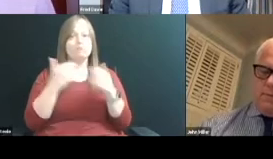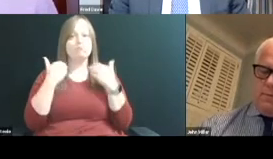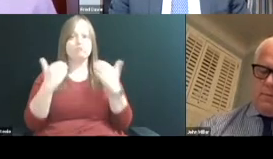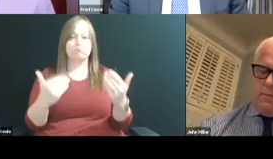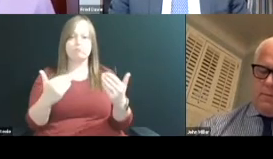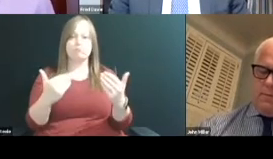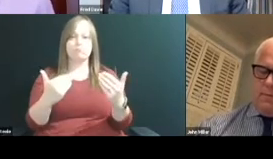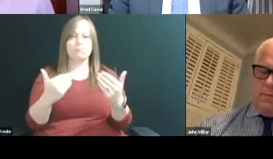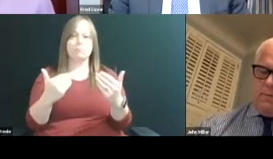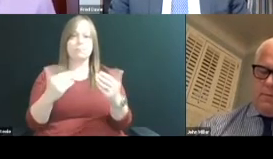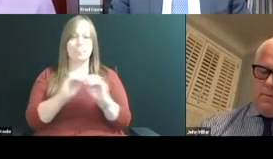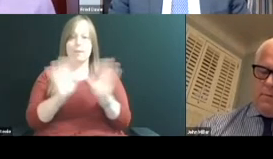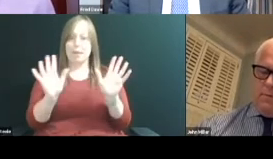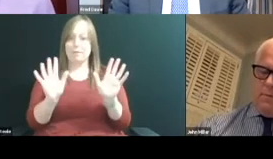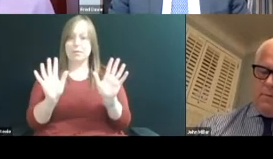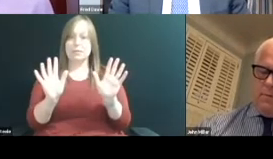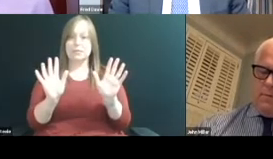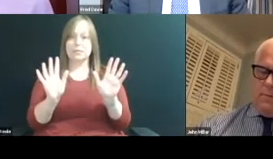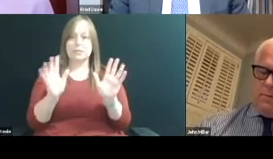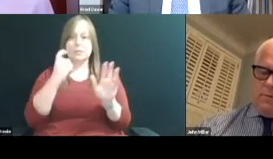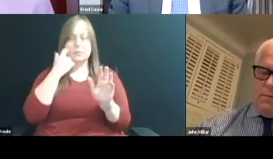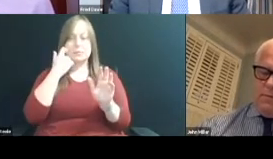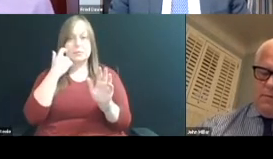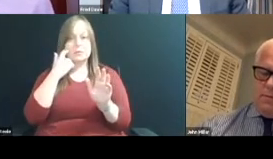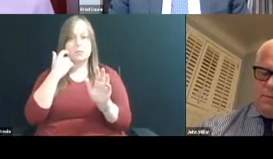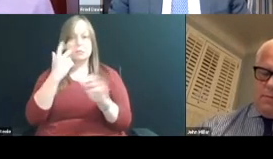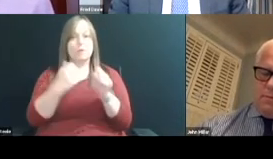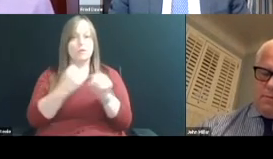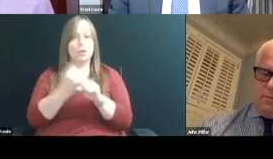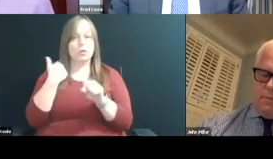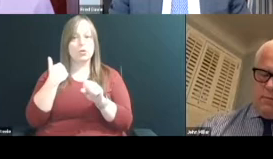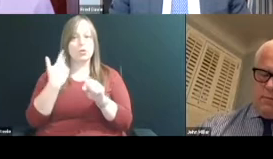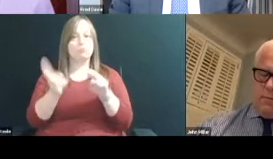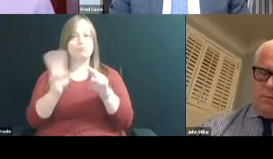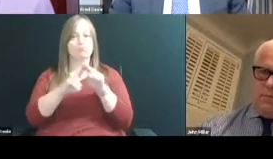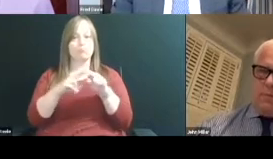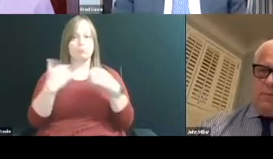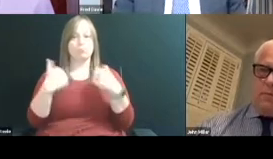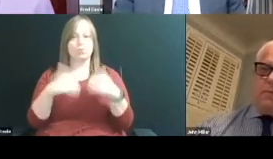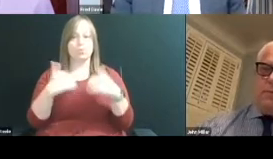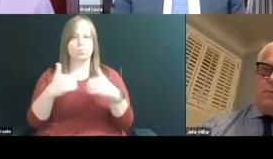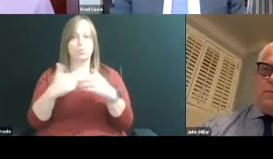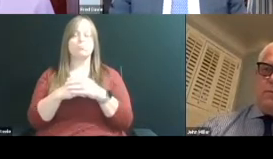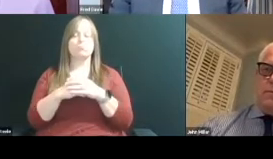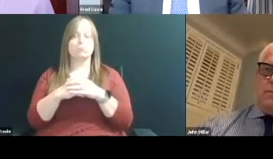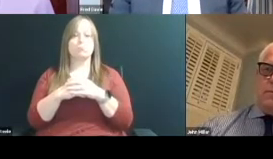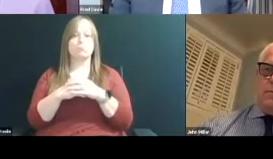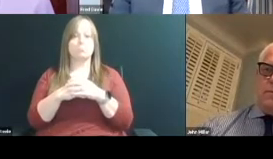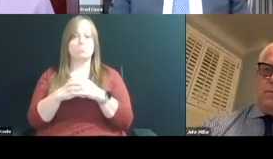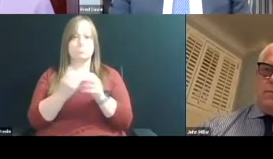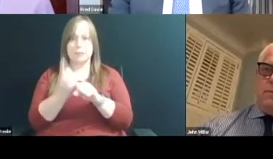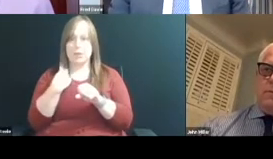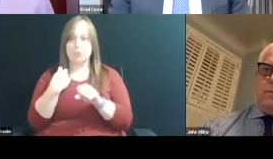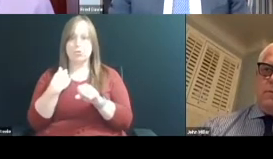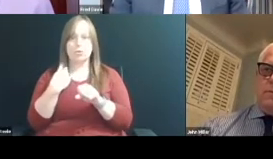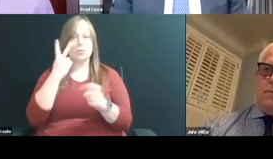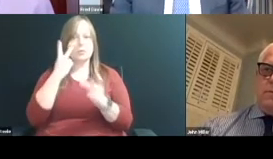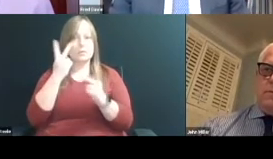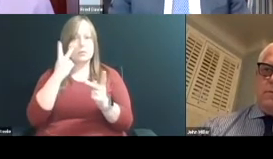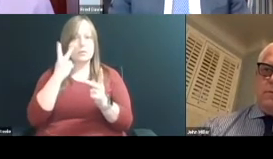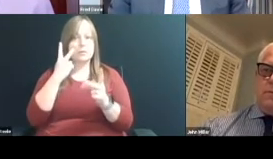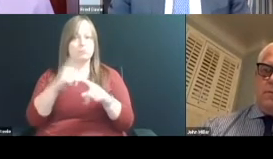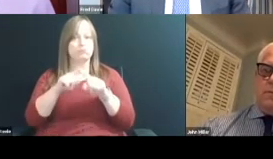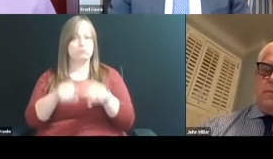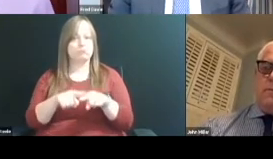here. Obviously, over the last several years, increasingly intensely in the last year, we've seen demands